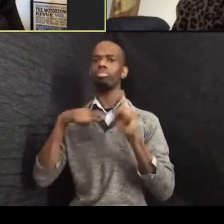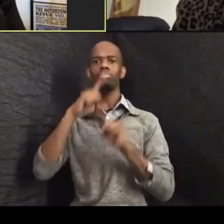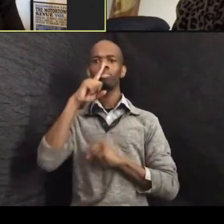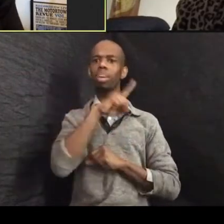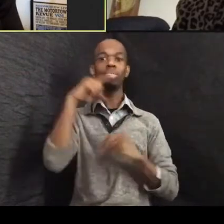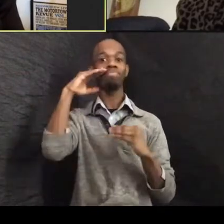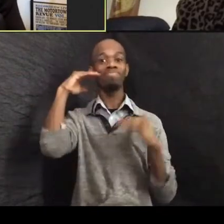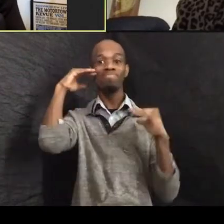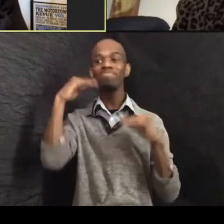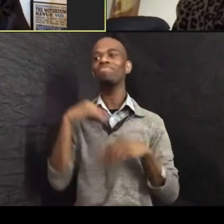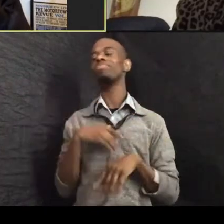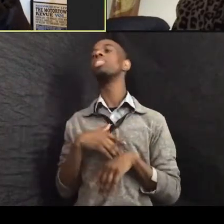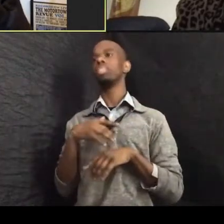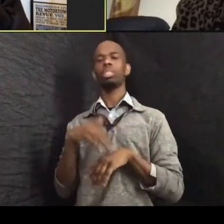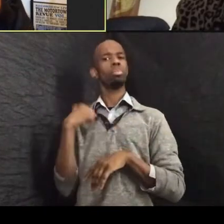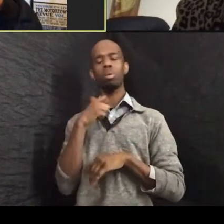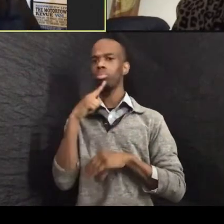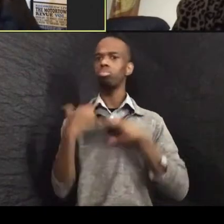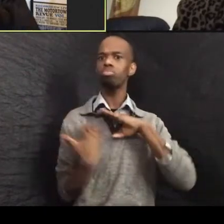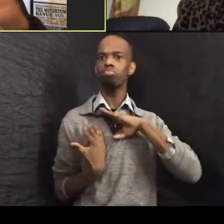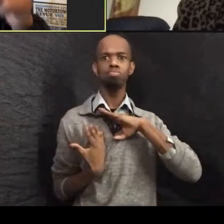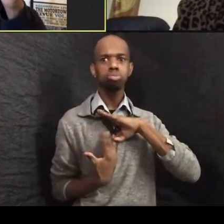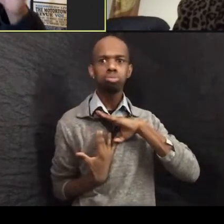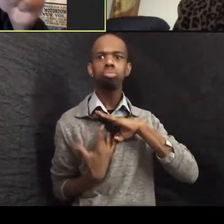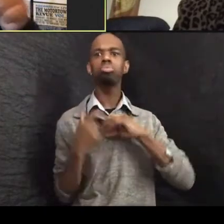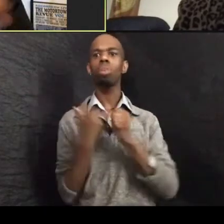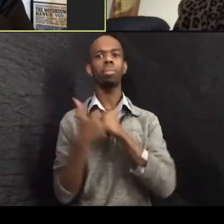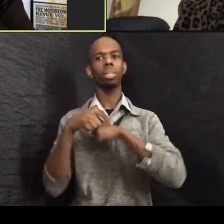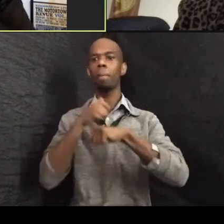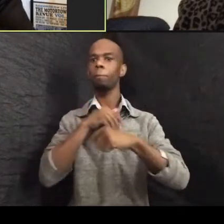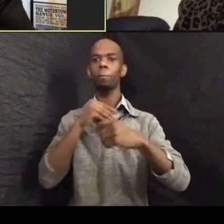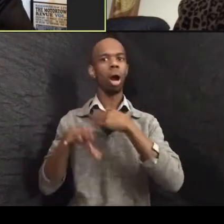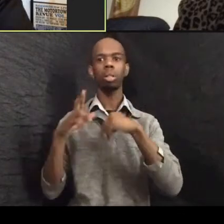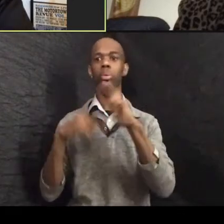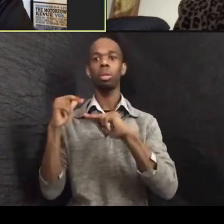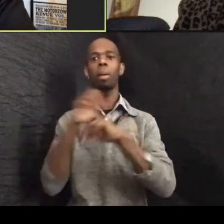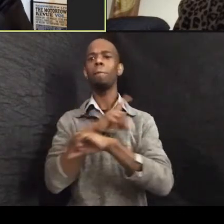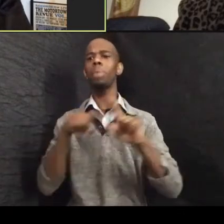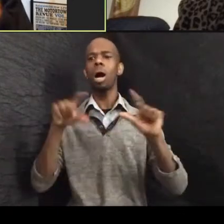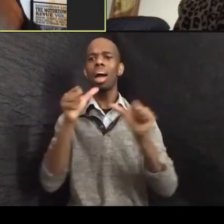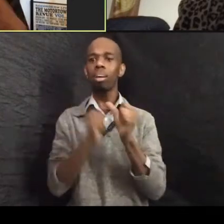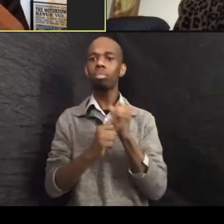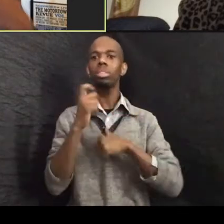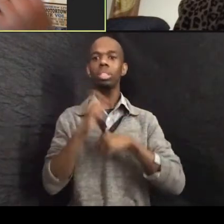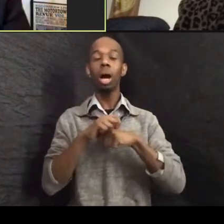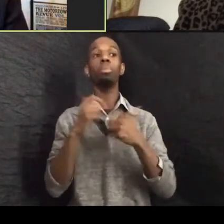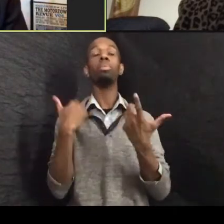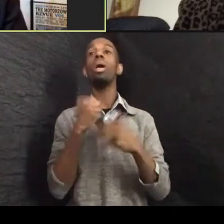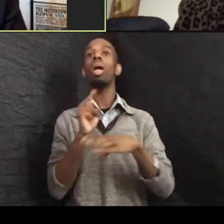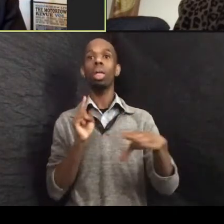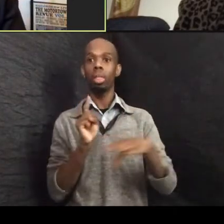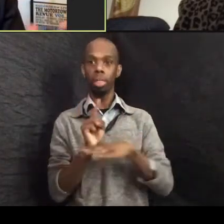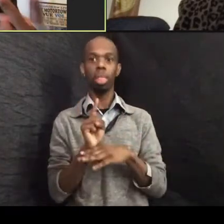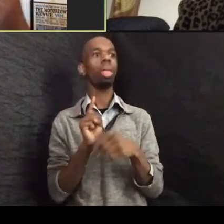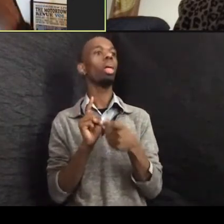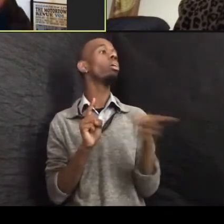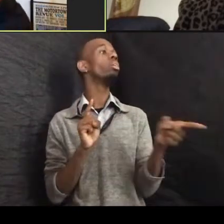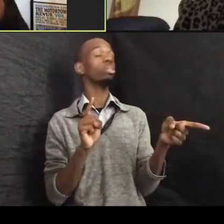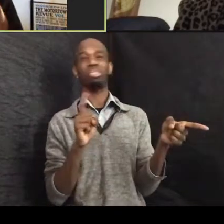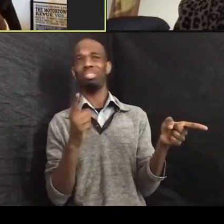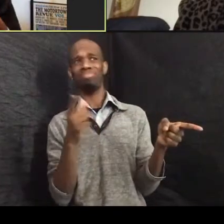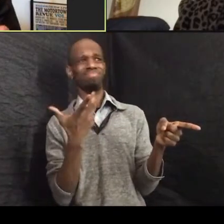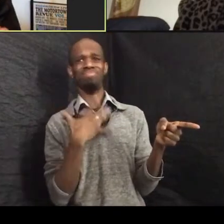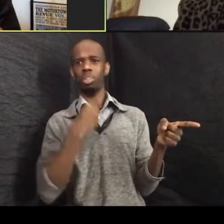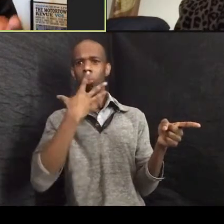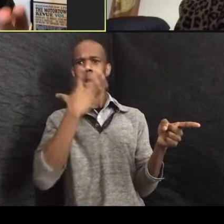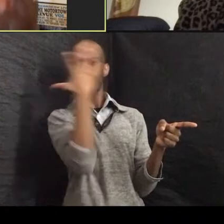meantime, realizing that the reason that these people around me, these white faces, didn't know and also therefore didn't care isn't because they were bad people